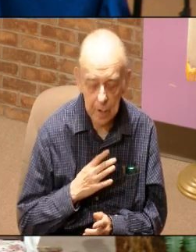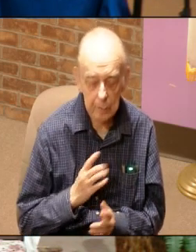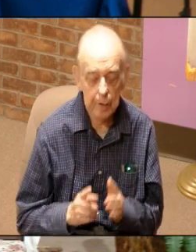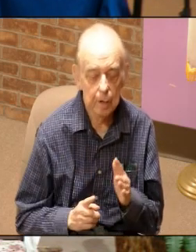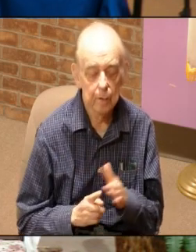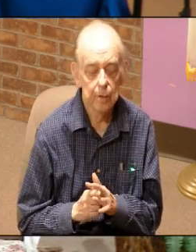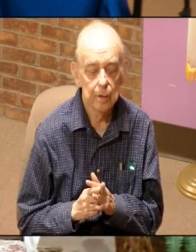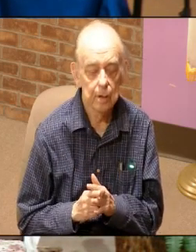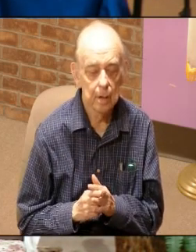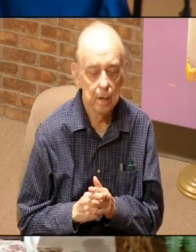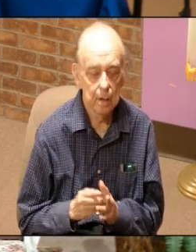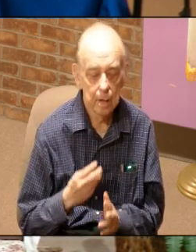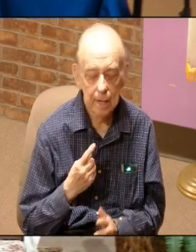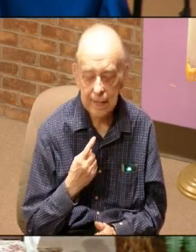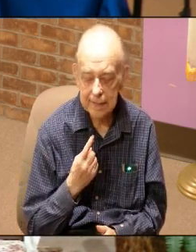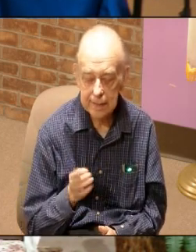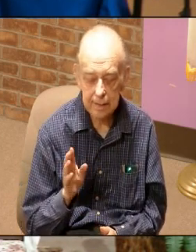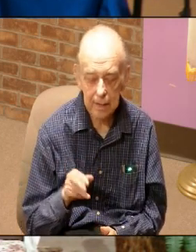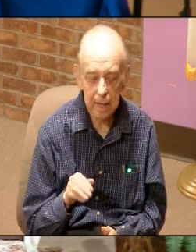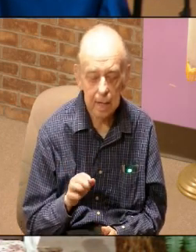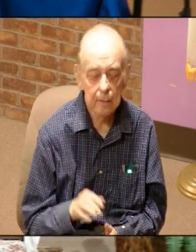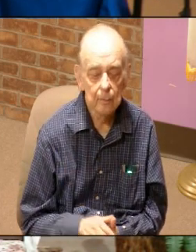and she says hey